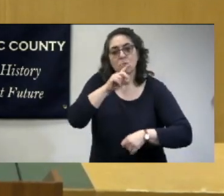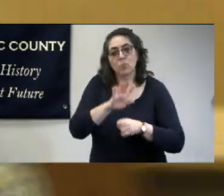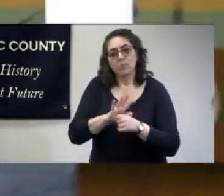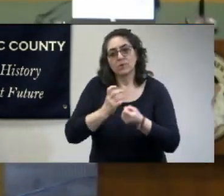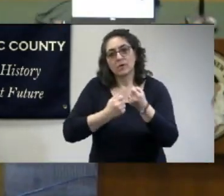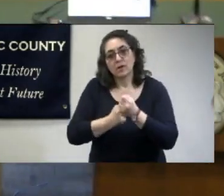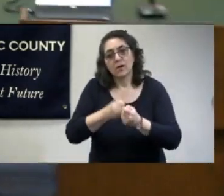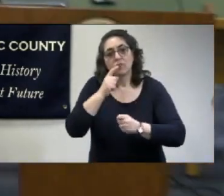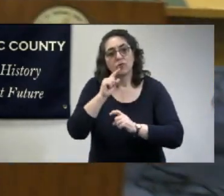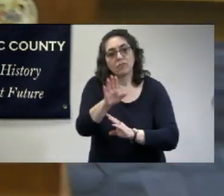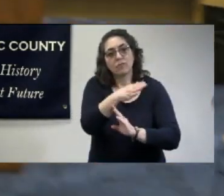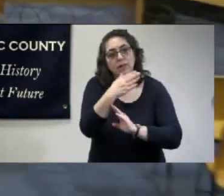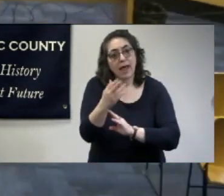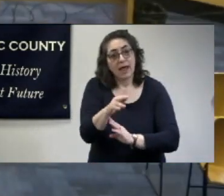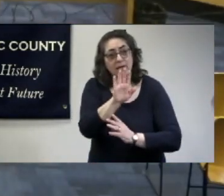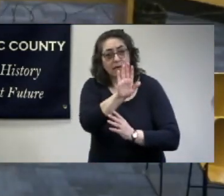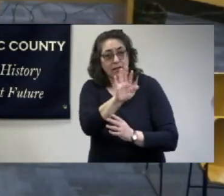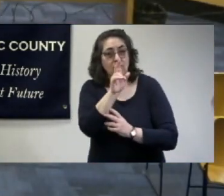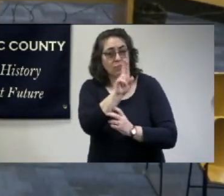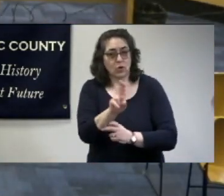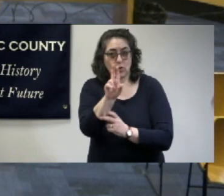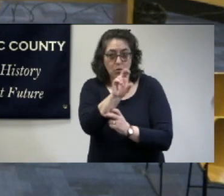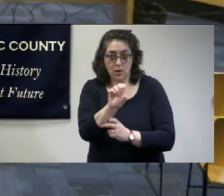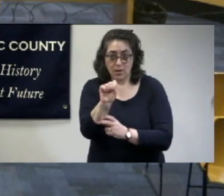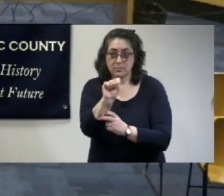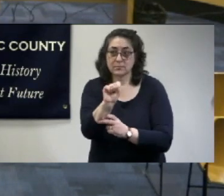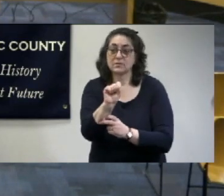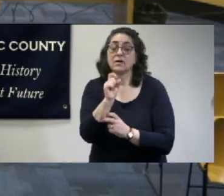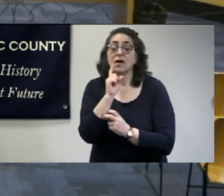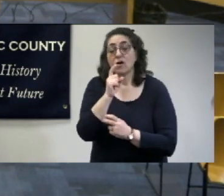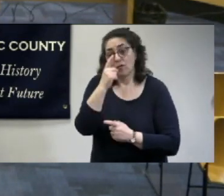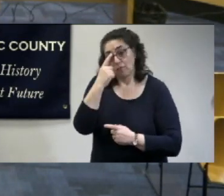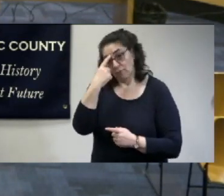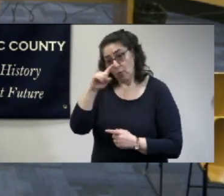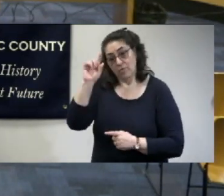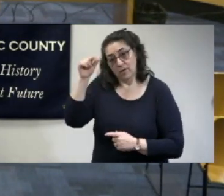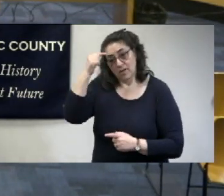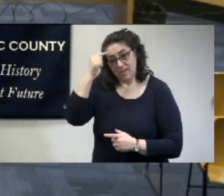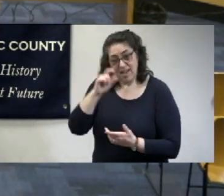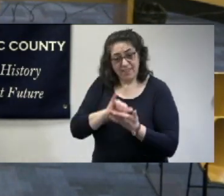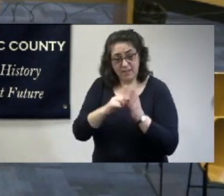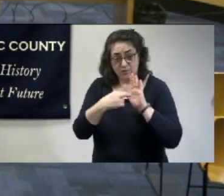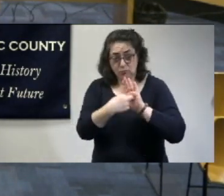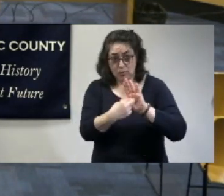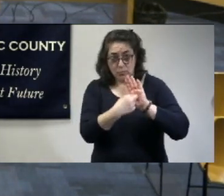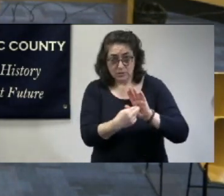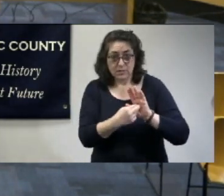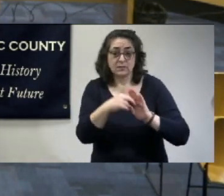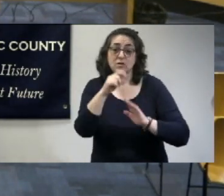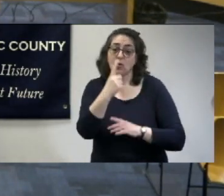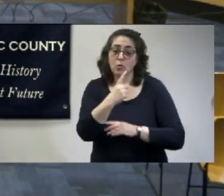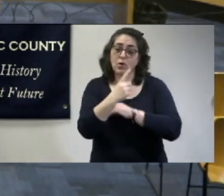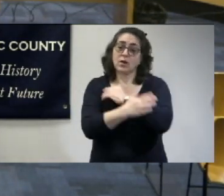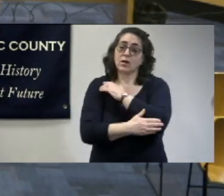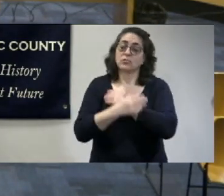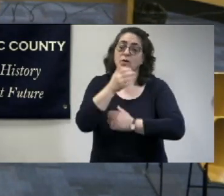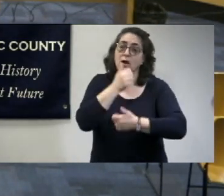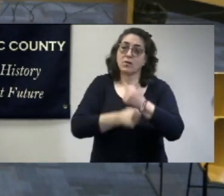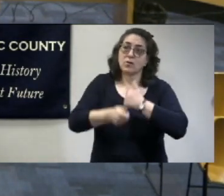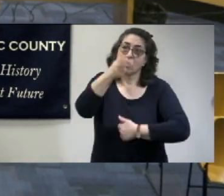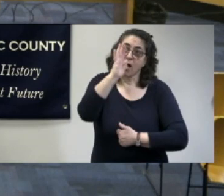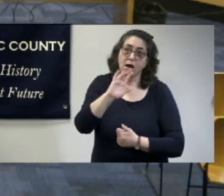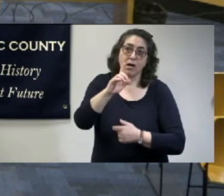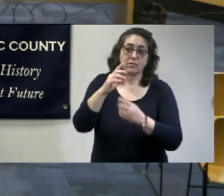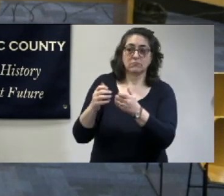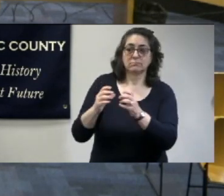to the flag of the United States of America and to the republic for which it stands, one nation under God,